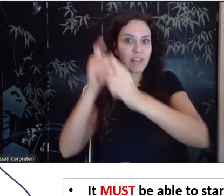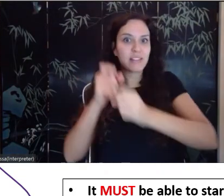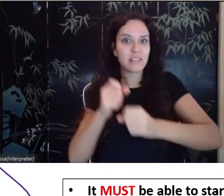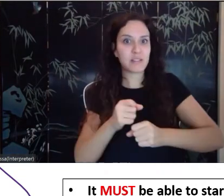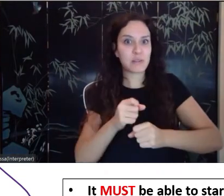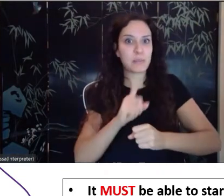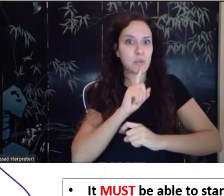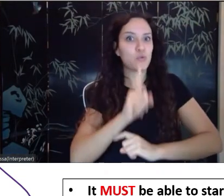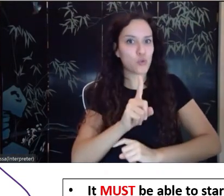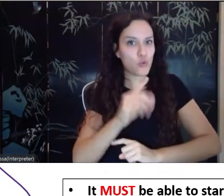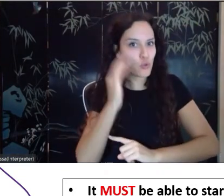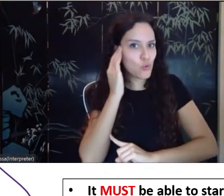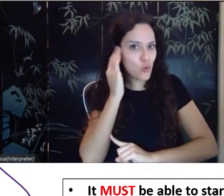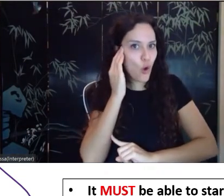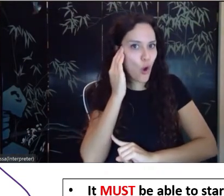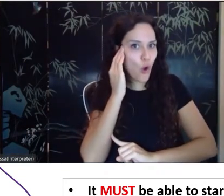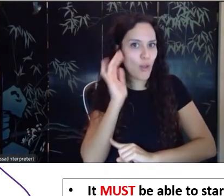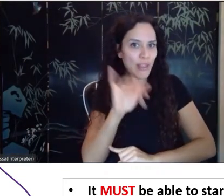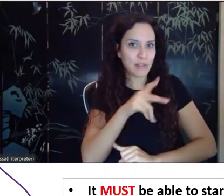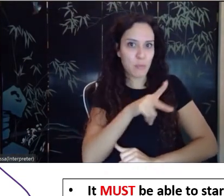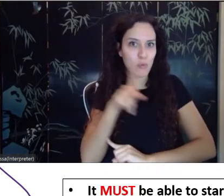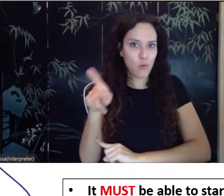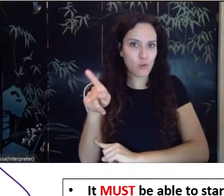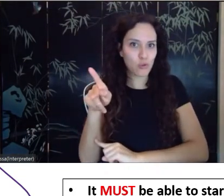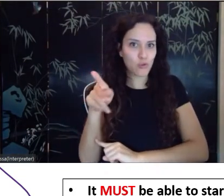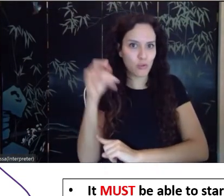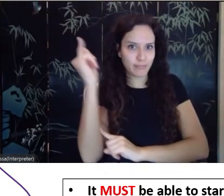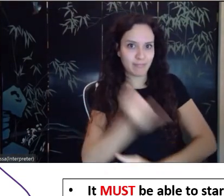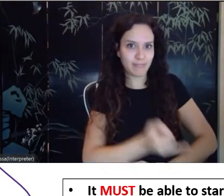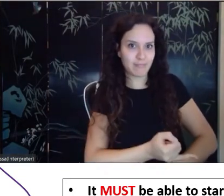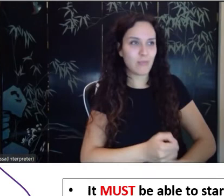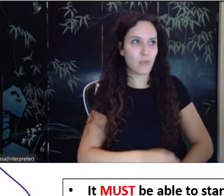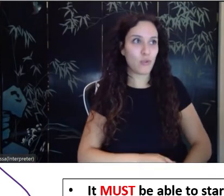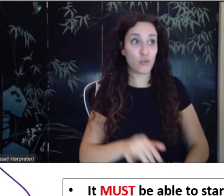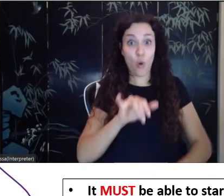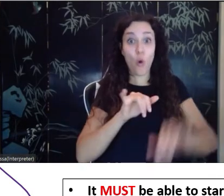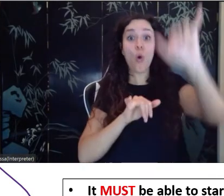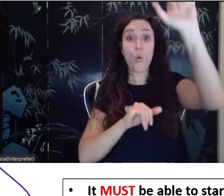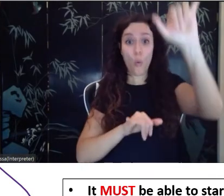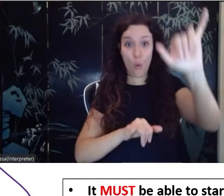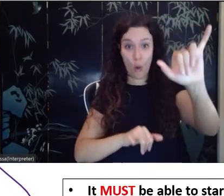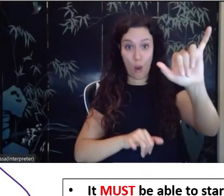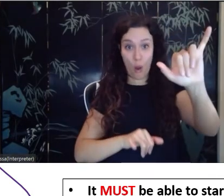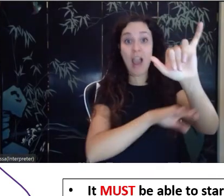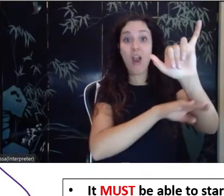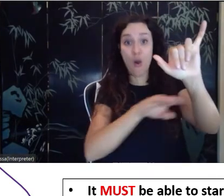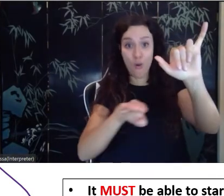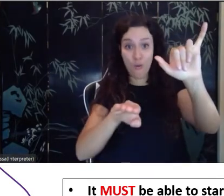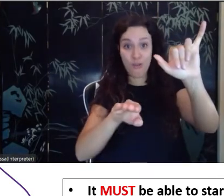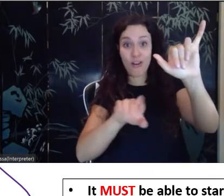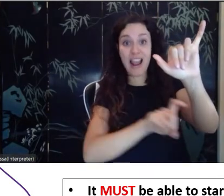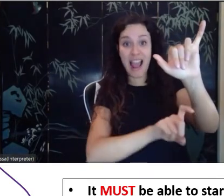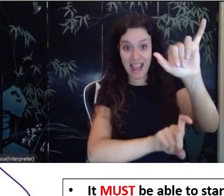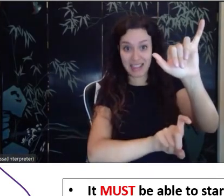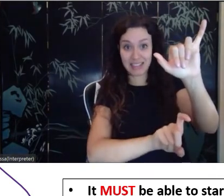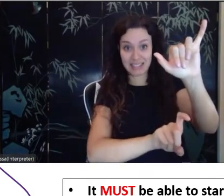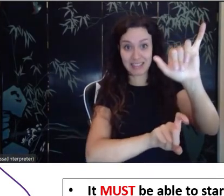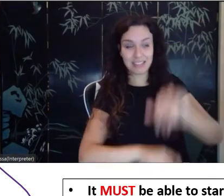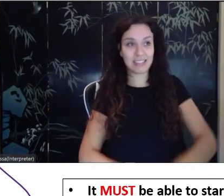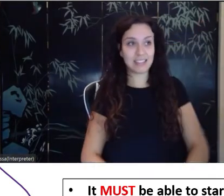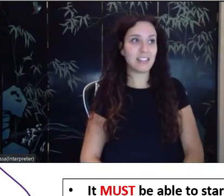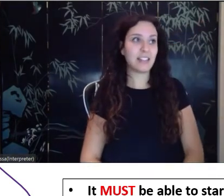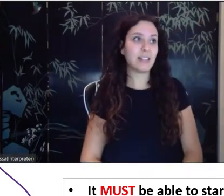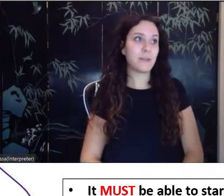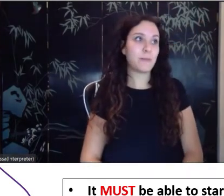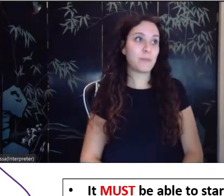each of those points. So remember, we're going to do y over x. Y over x. So for